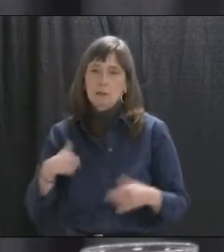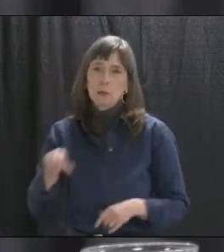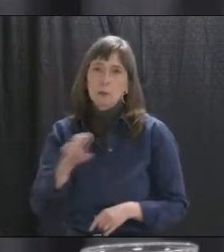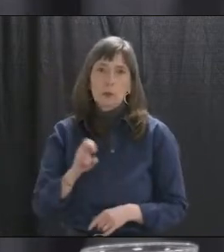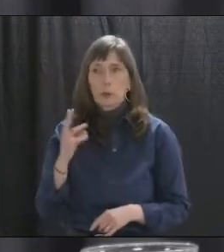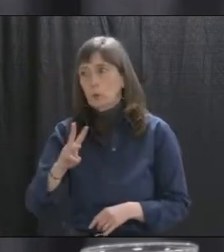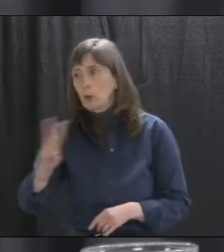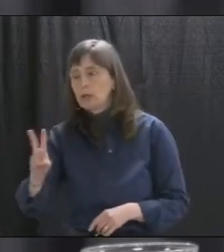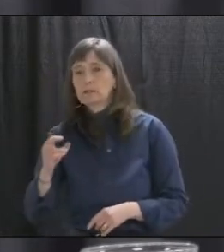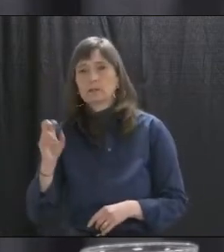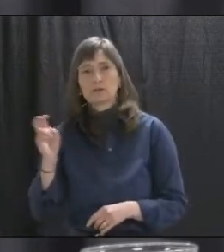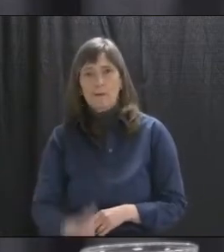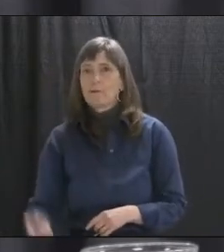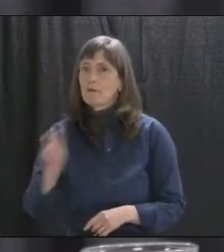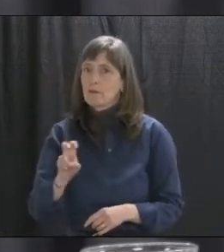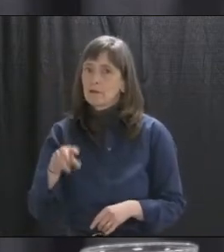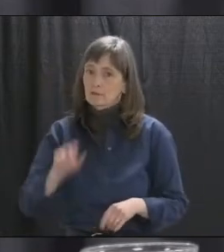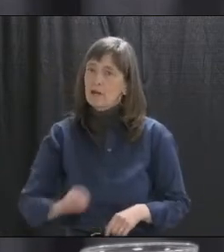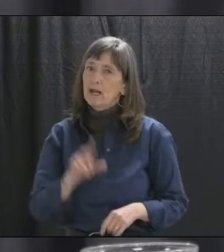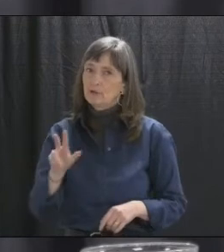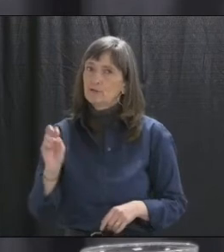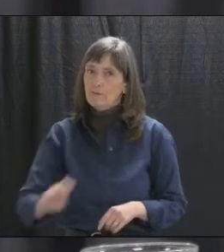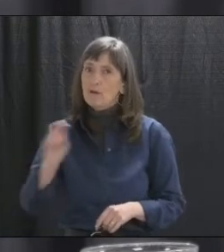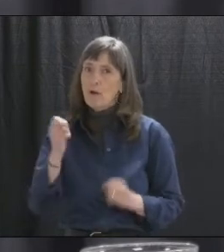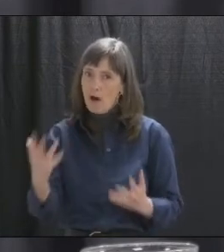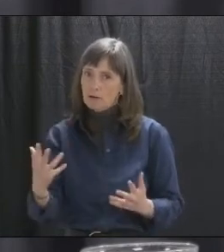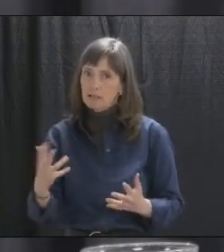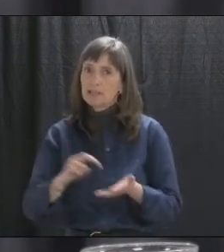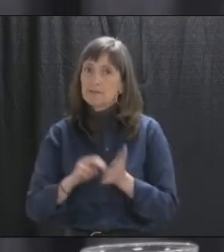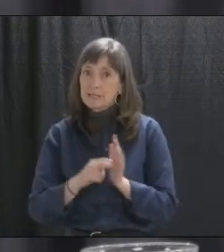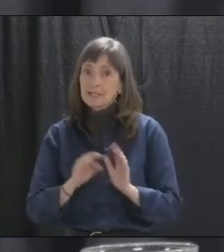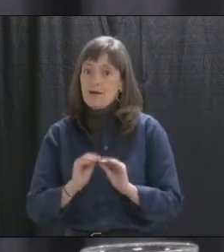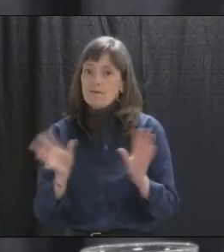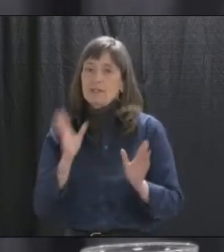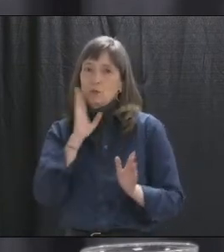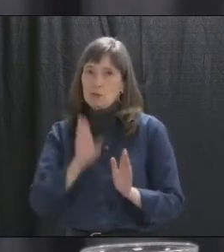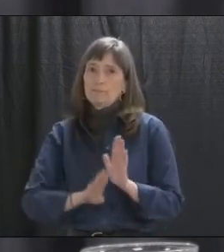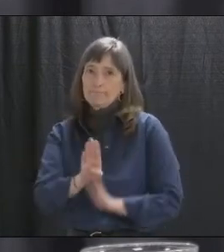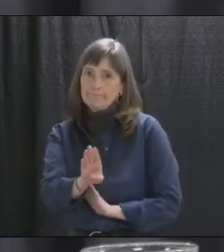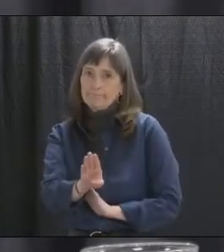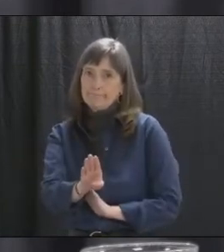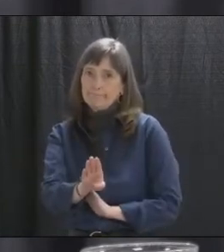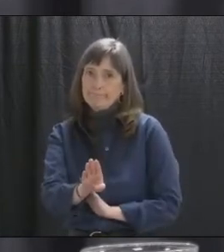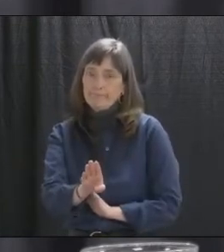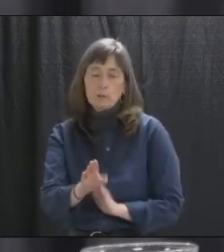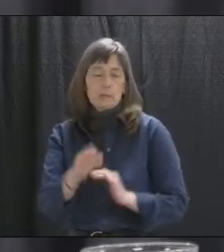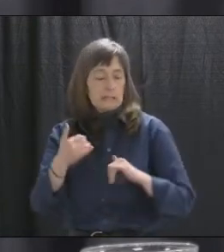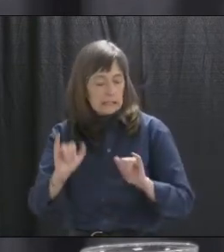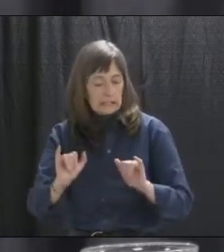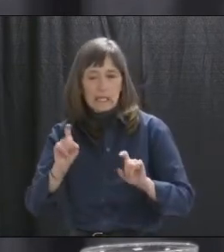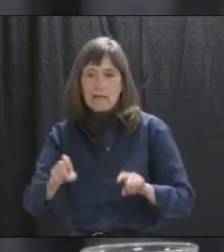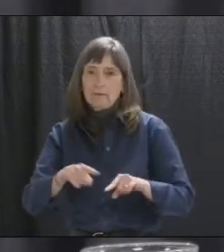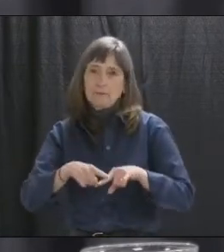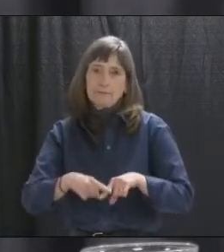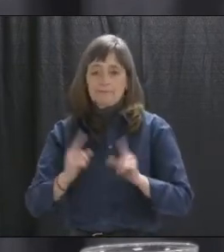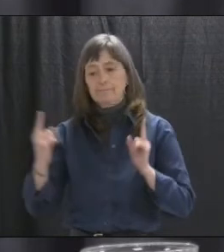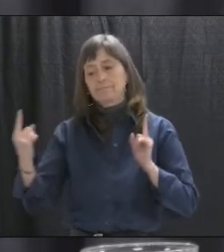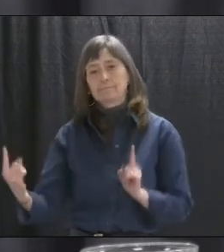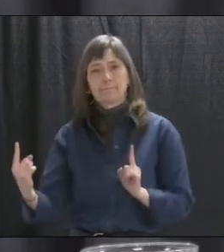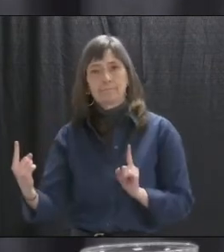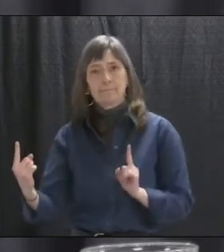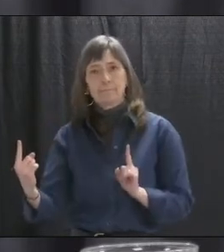the West. But the facts of the case are we need to rely on social distancing. The only way the